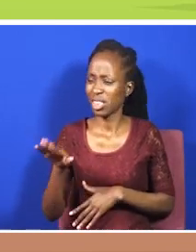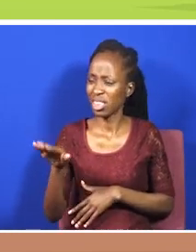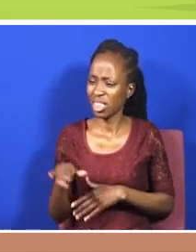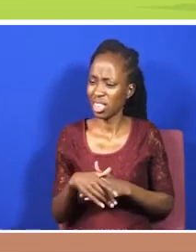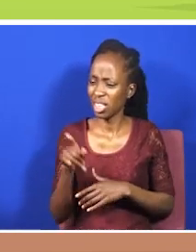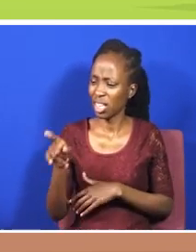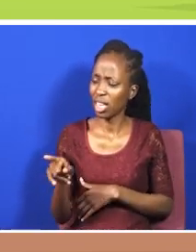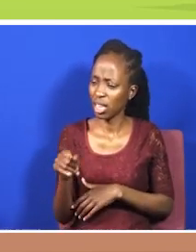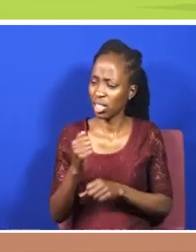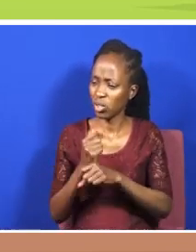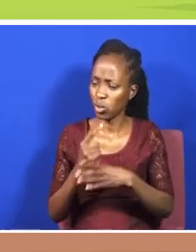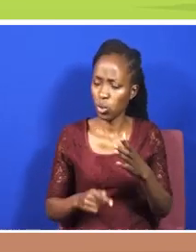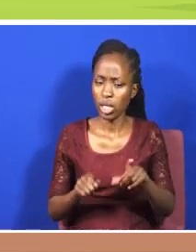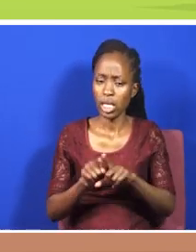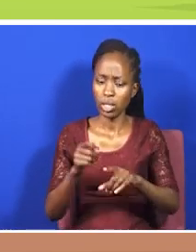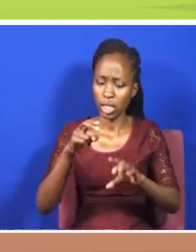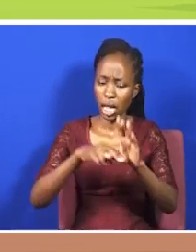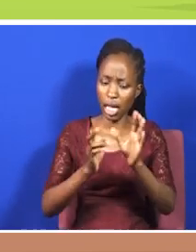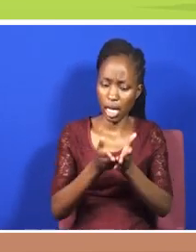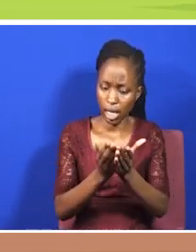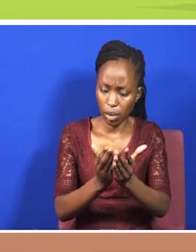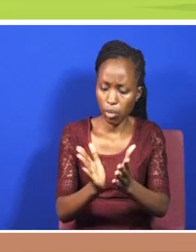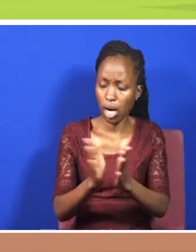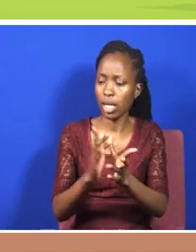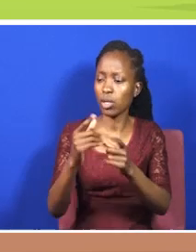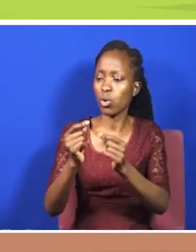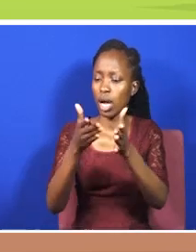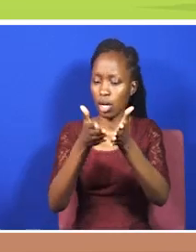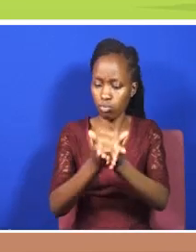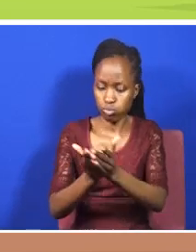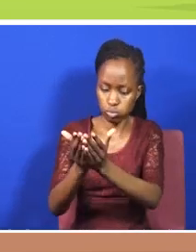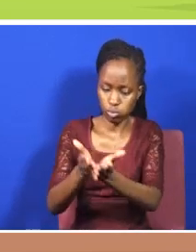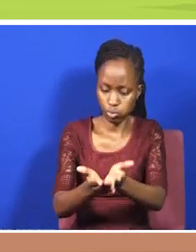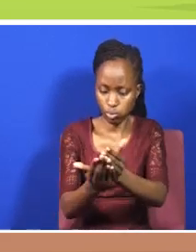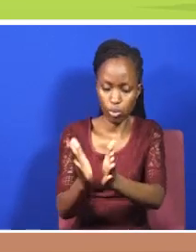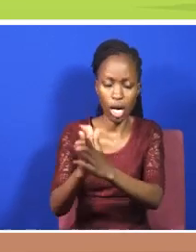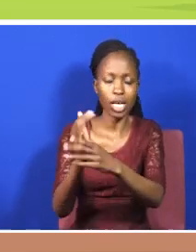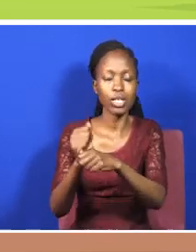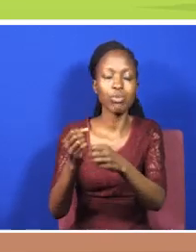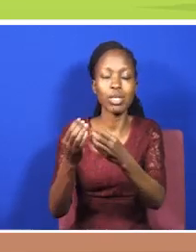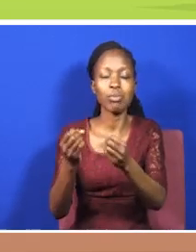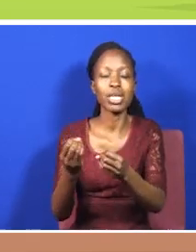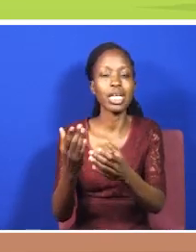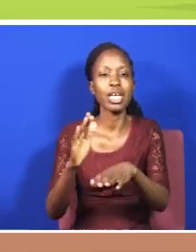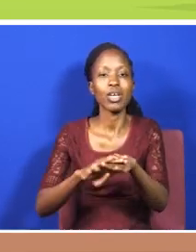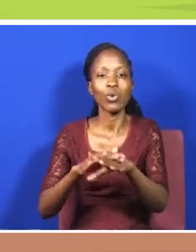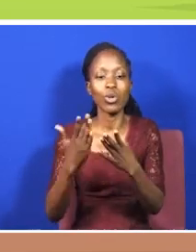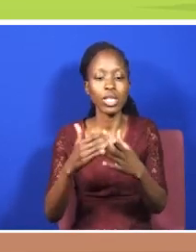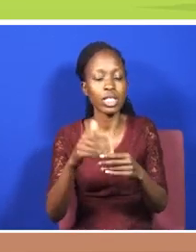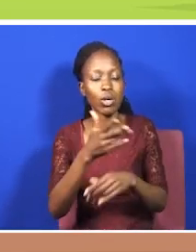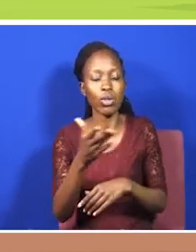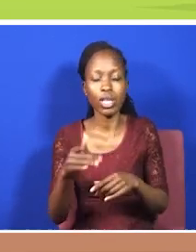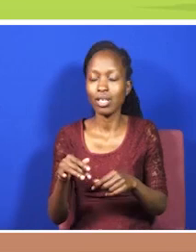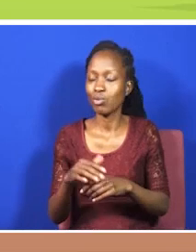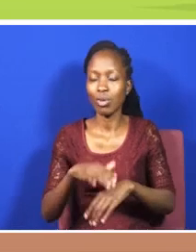have fun. Say what now? Yes, he will get to boats and then he will go and sail and